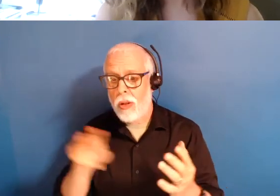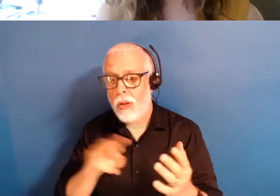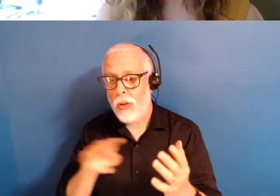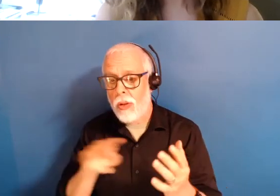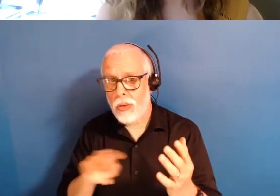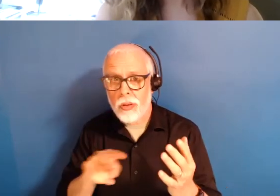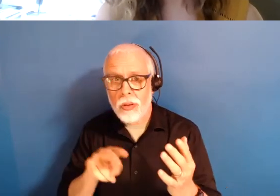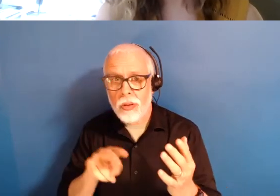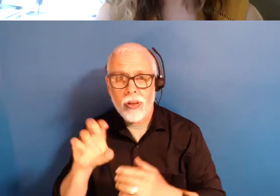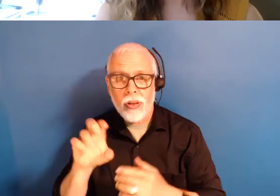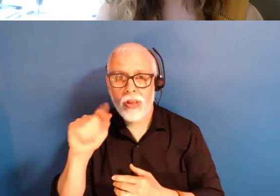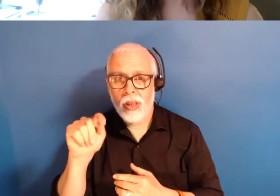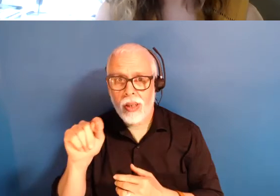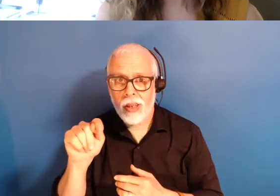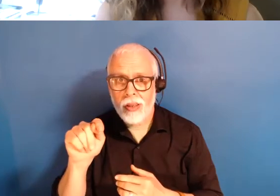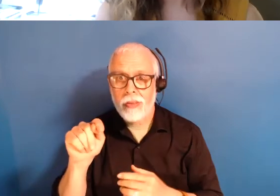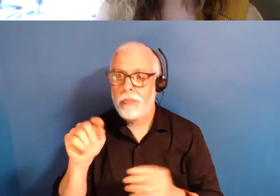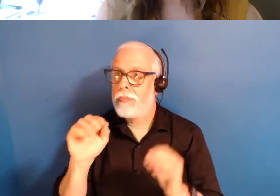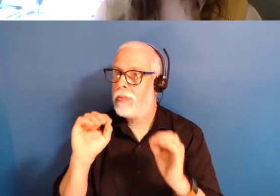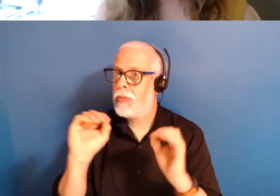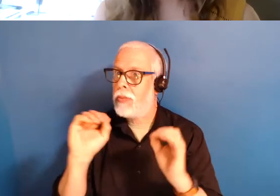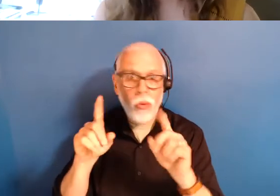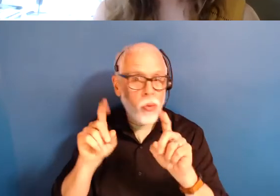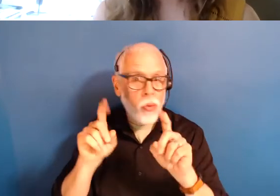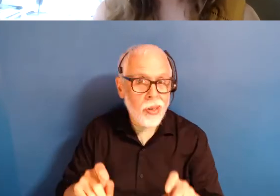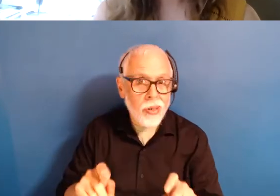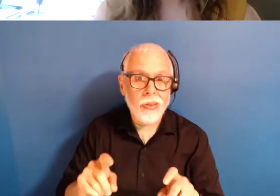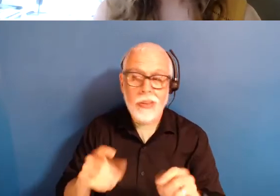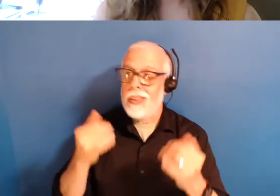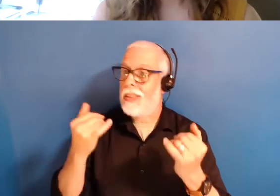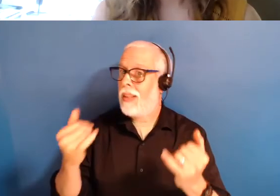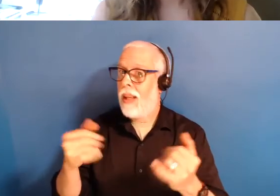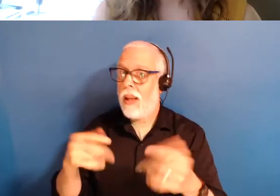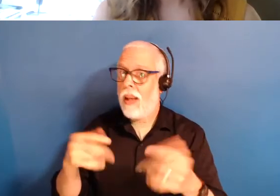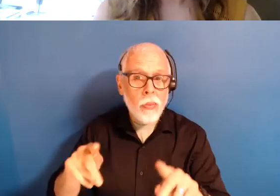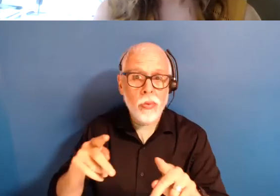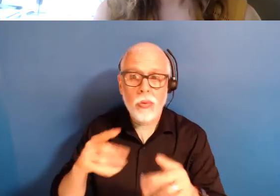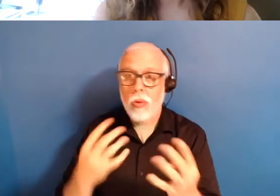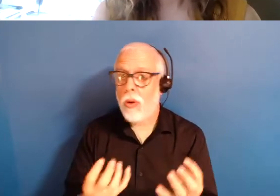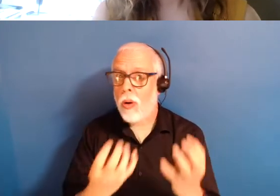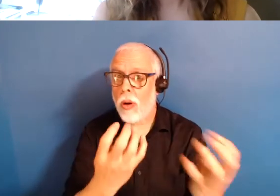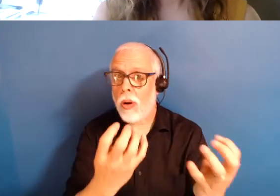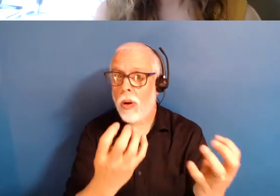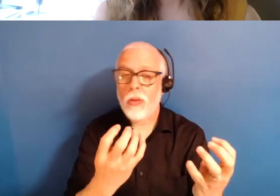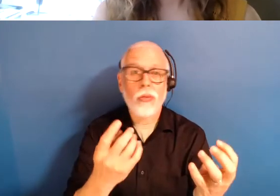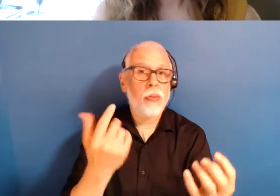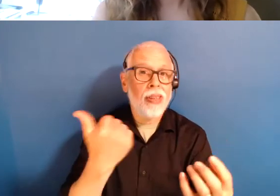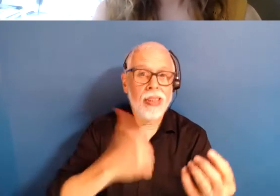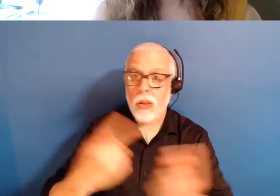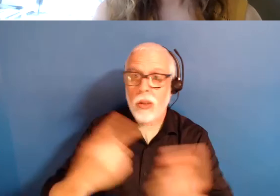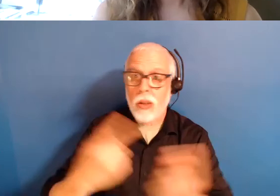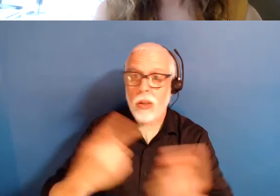Here we go. No questions. So if this is the time for those of you watching, this is the time to reach